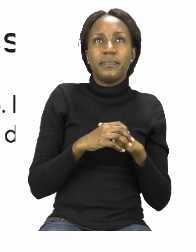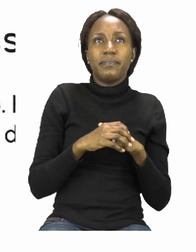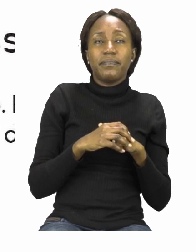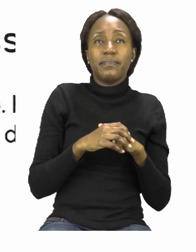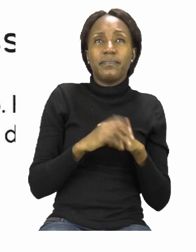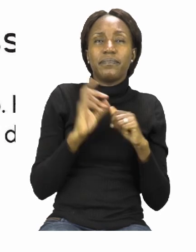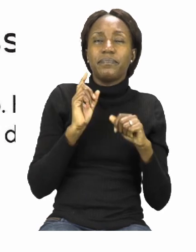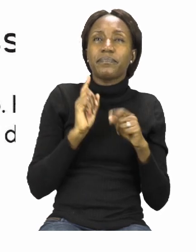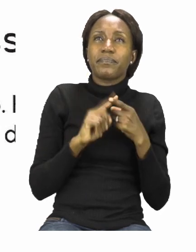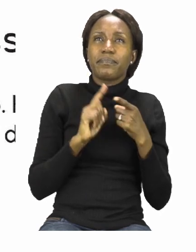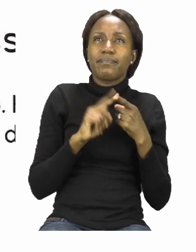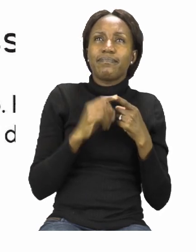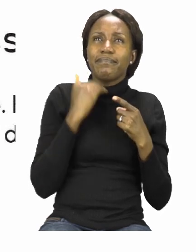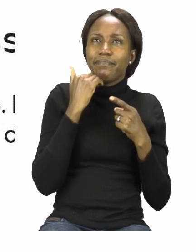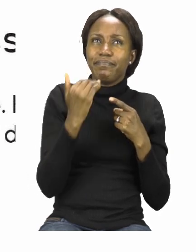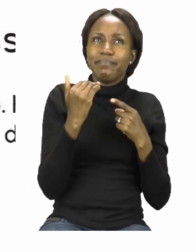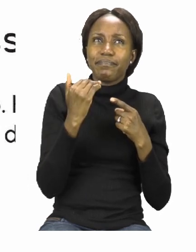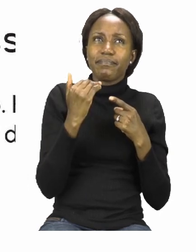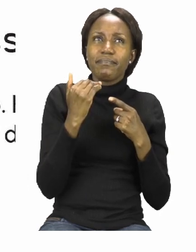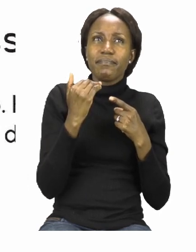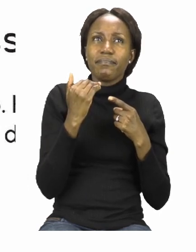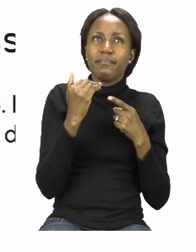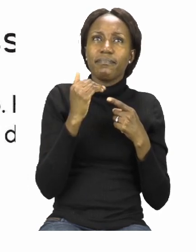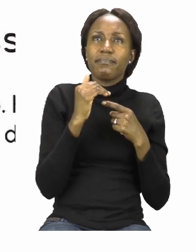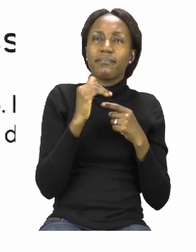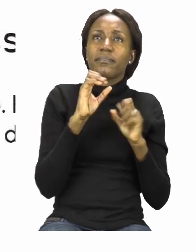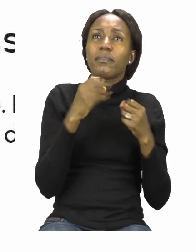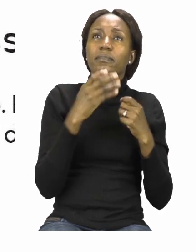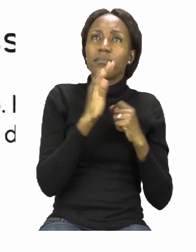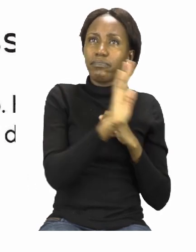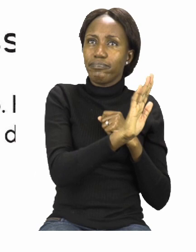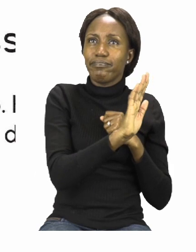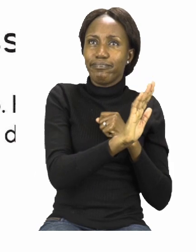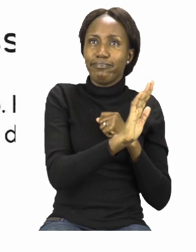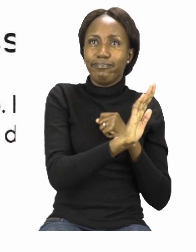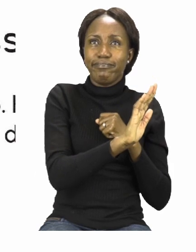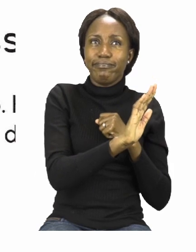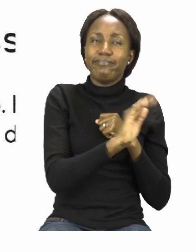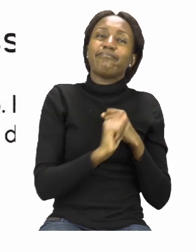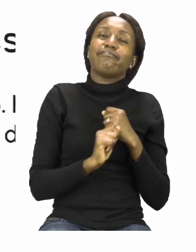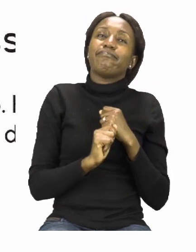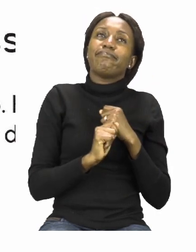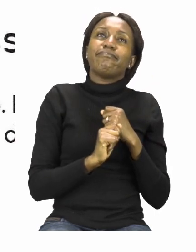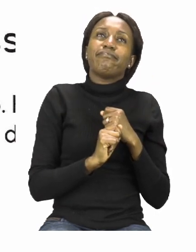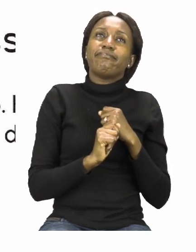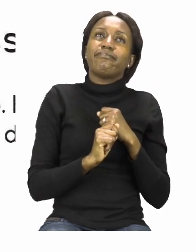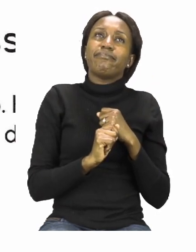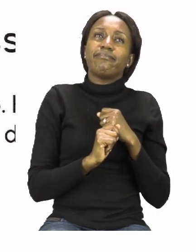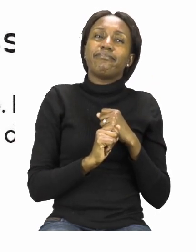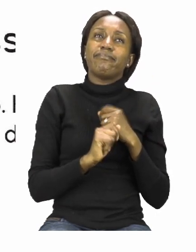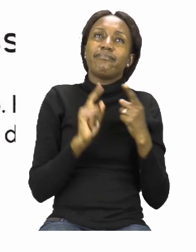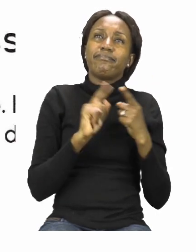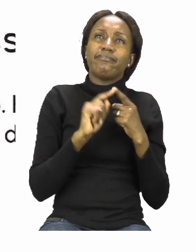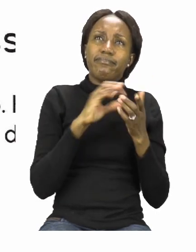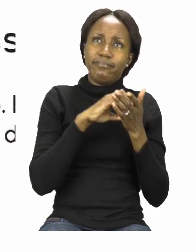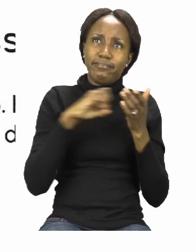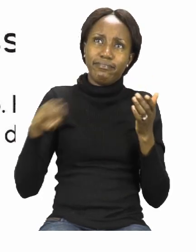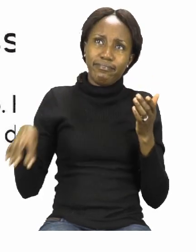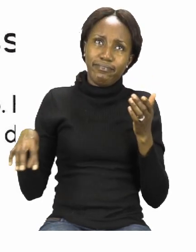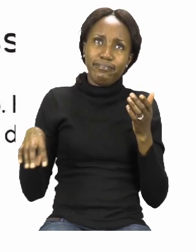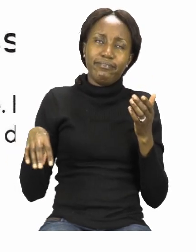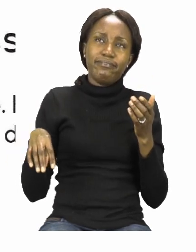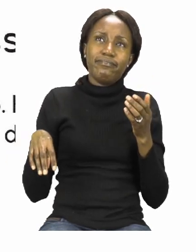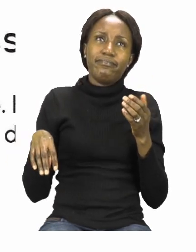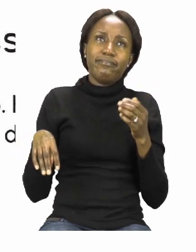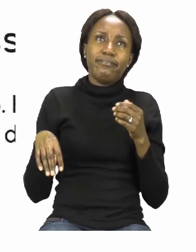is important is the word left. And that one means that we are going to be subtracting.